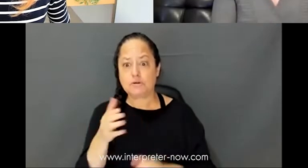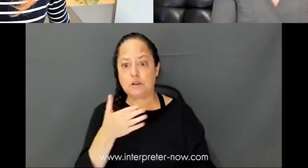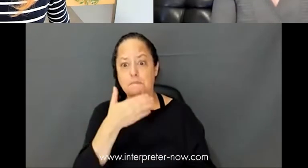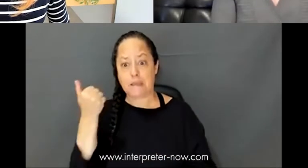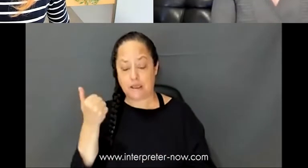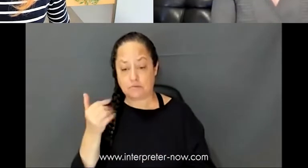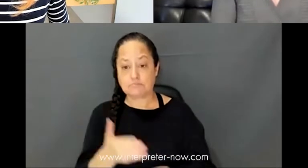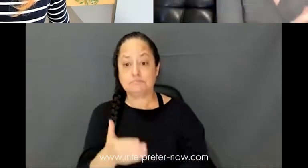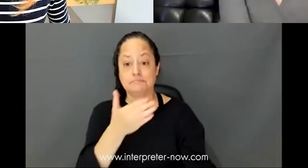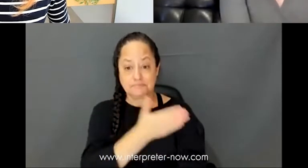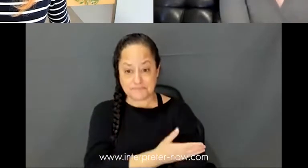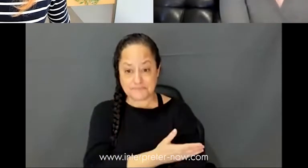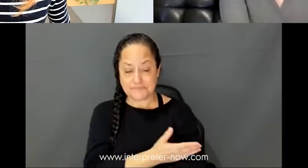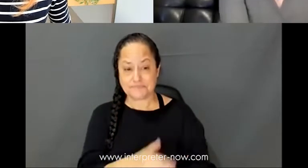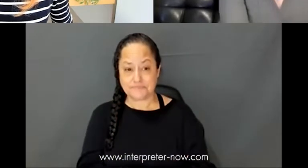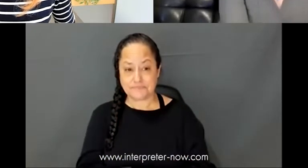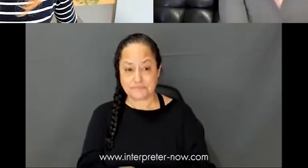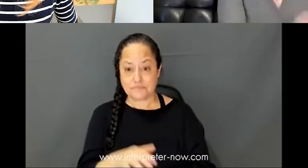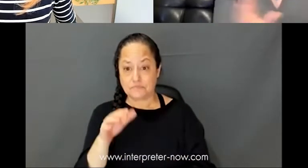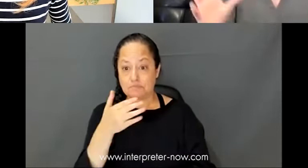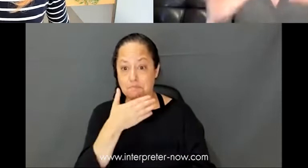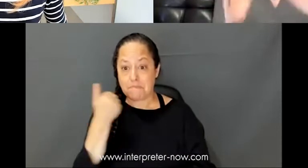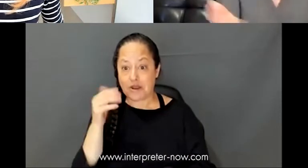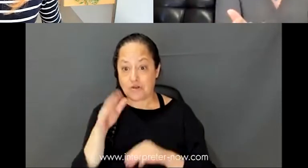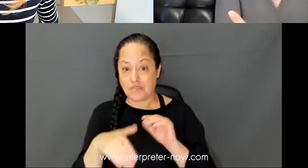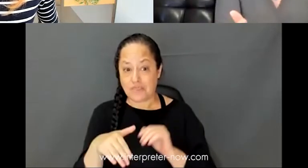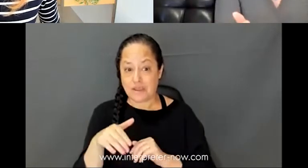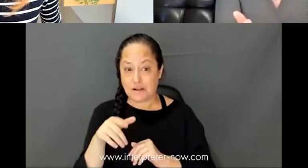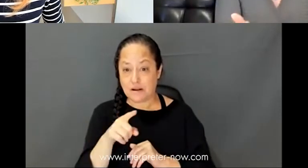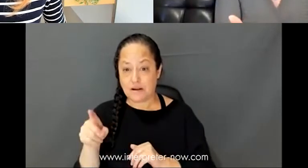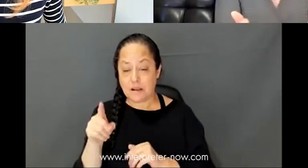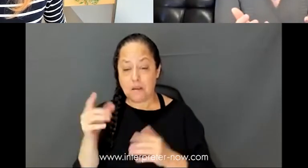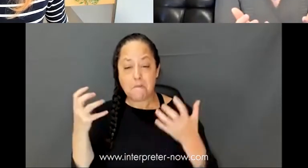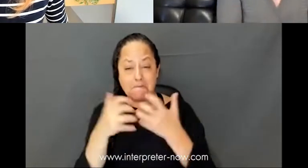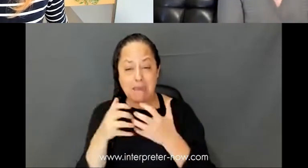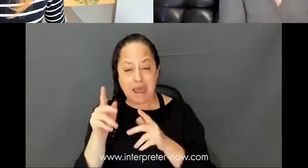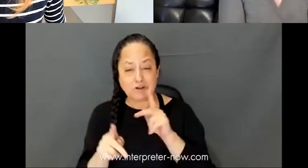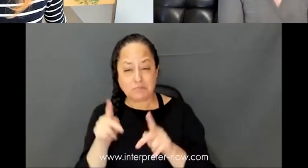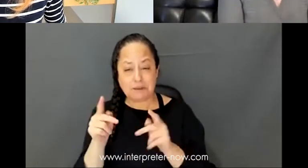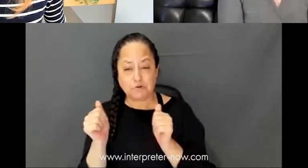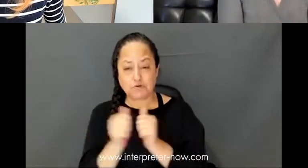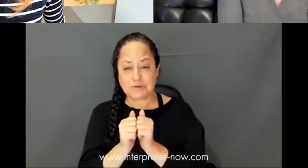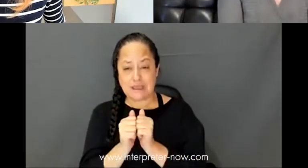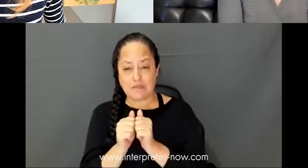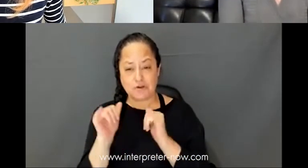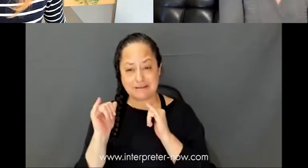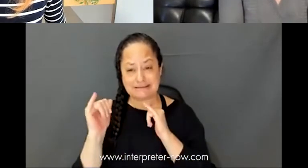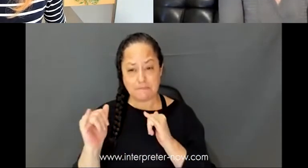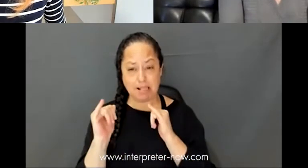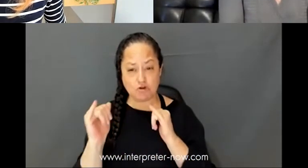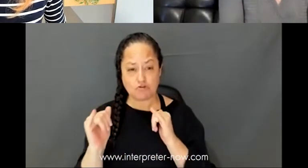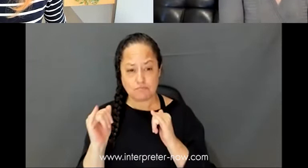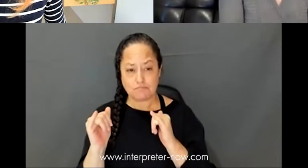better. All right, can we do better than random? What if we match people together by being similar?